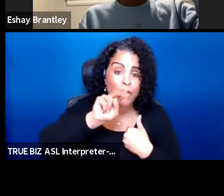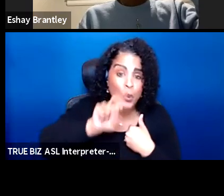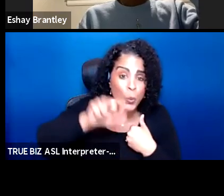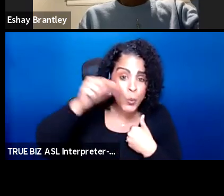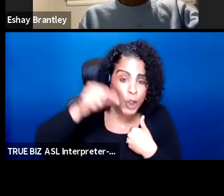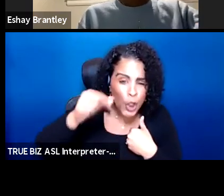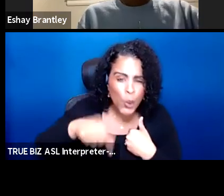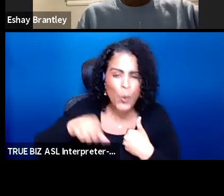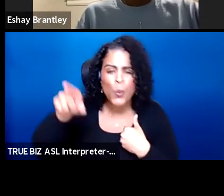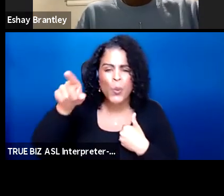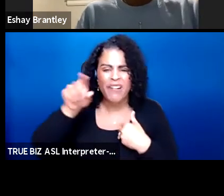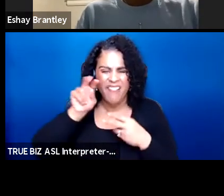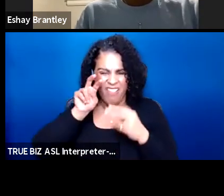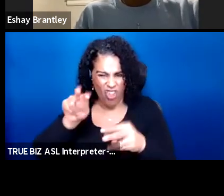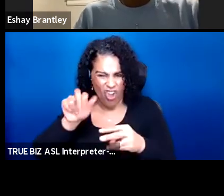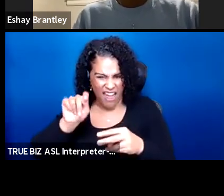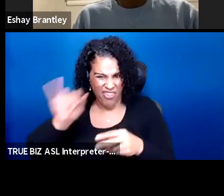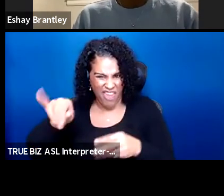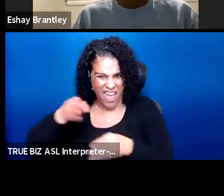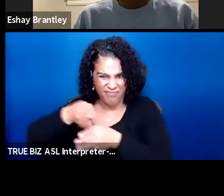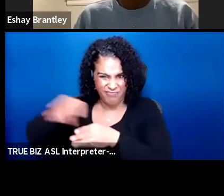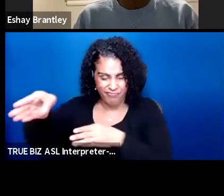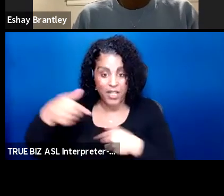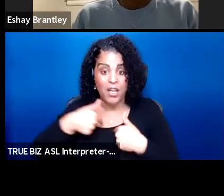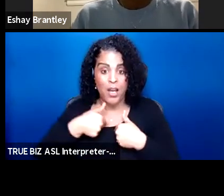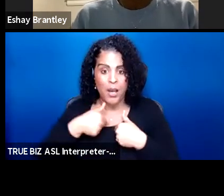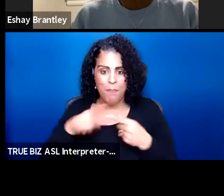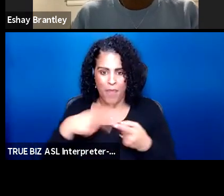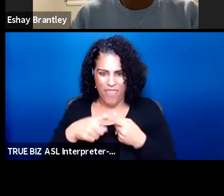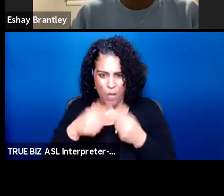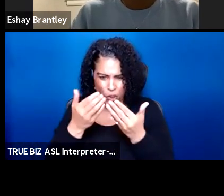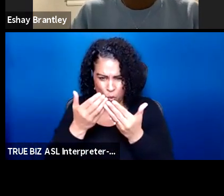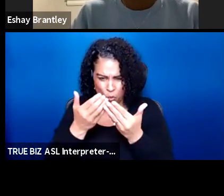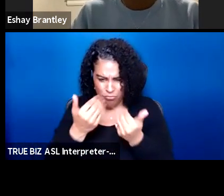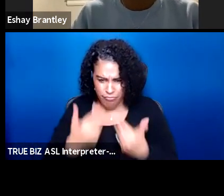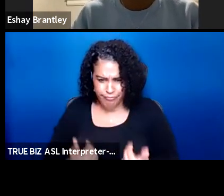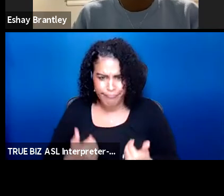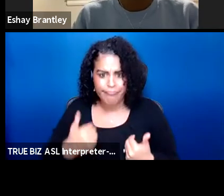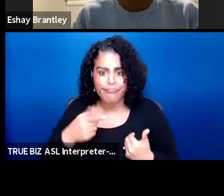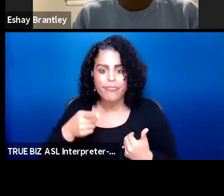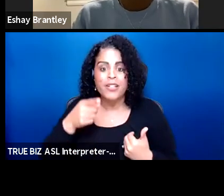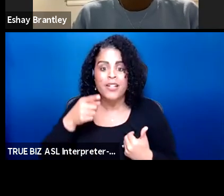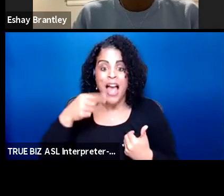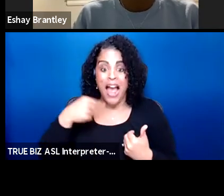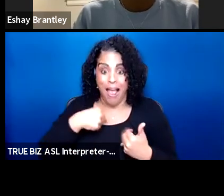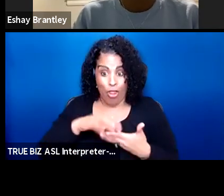know, but then when you stripped that a little bit away, what I ended up learning over time was that